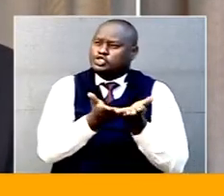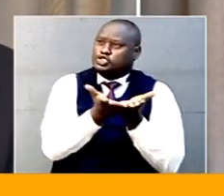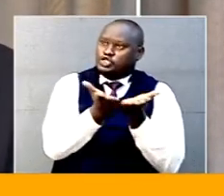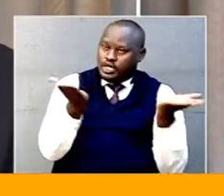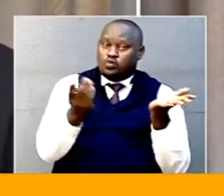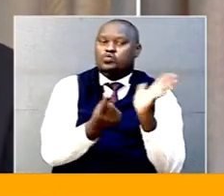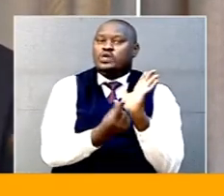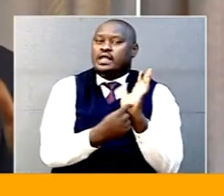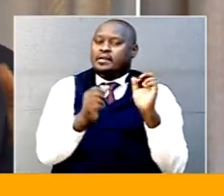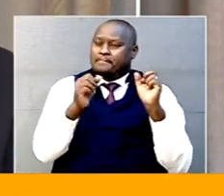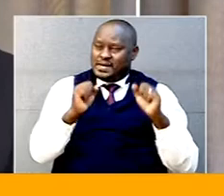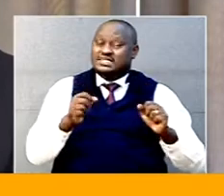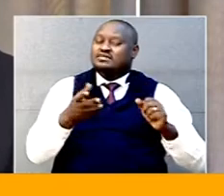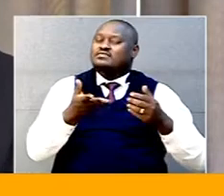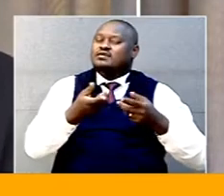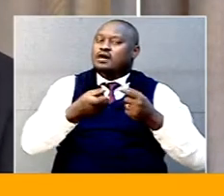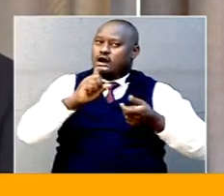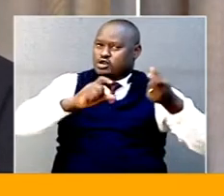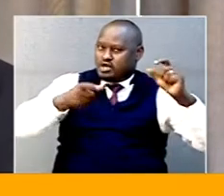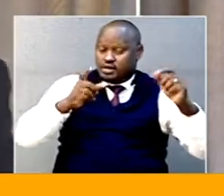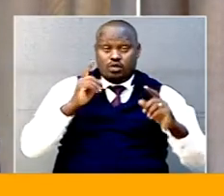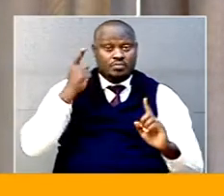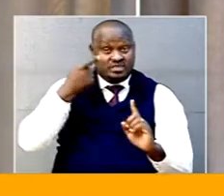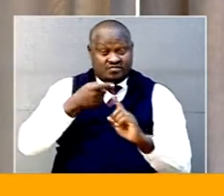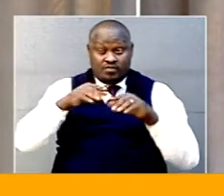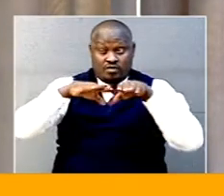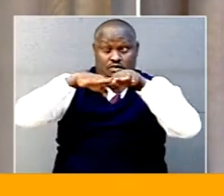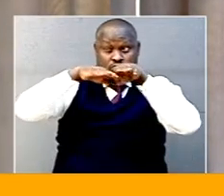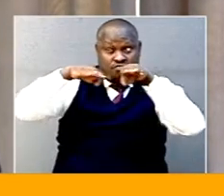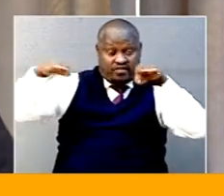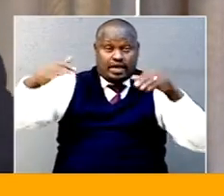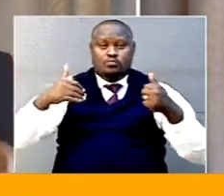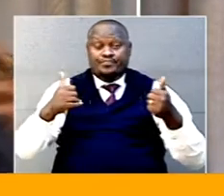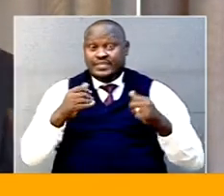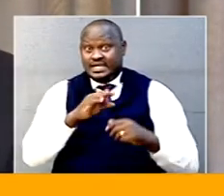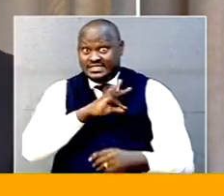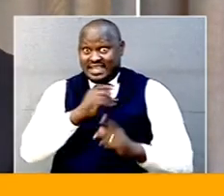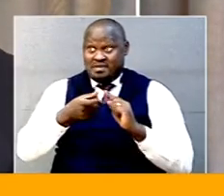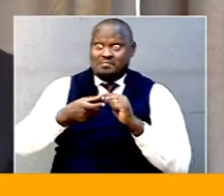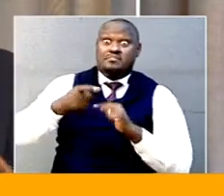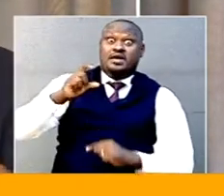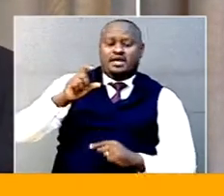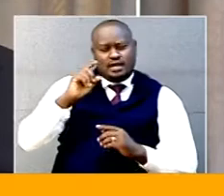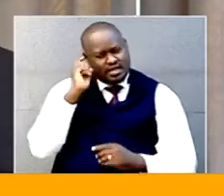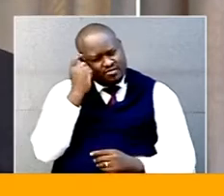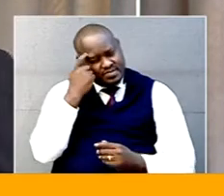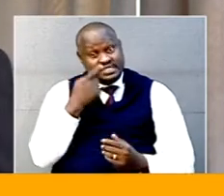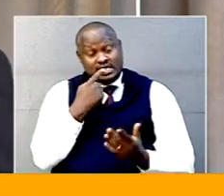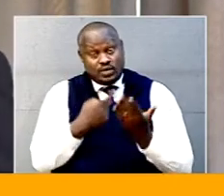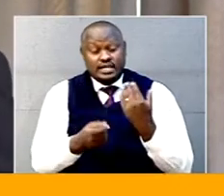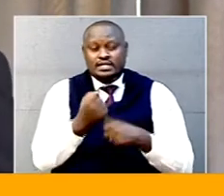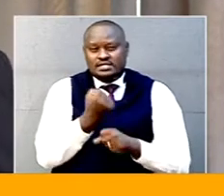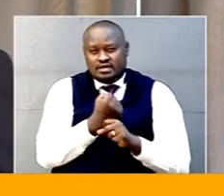the entire spectrum of the civil service to ensure fairness for all. With this pay rise, government maintains that public